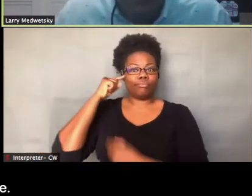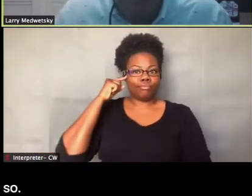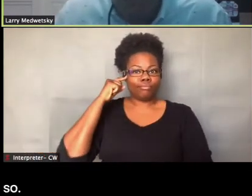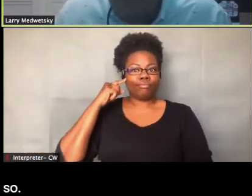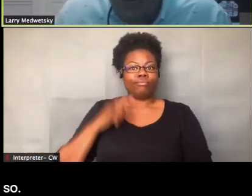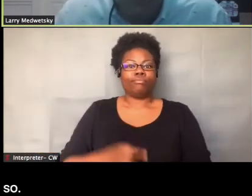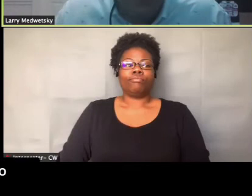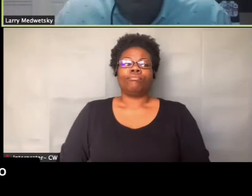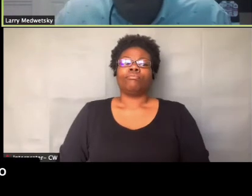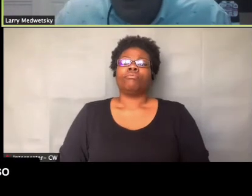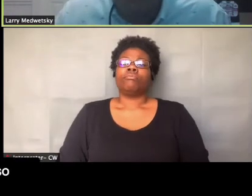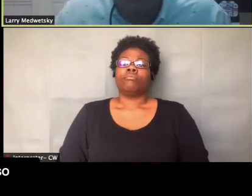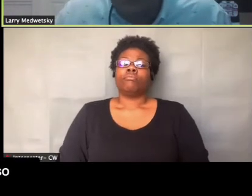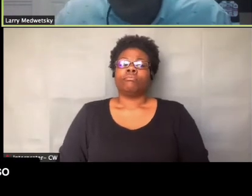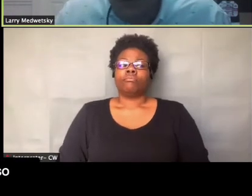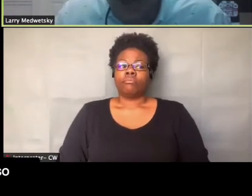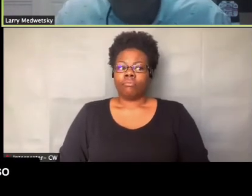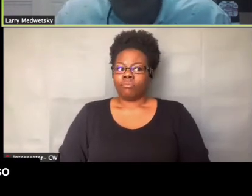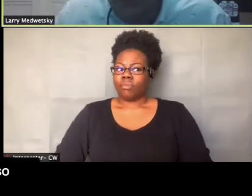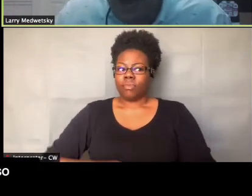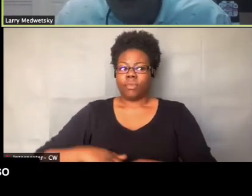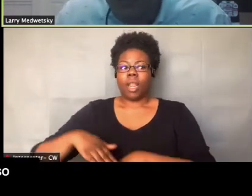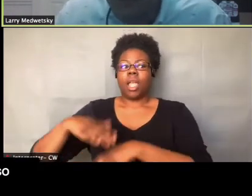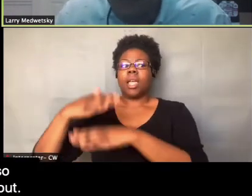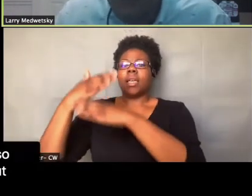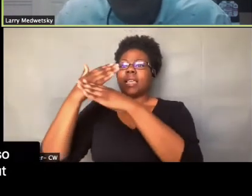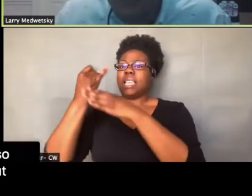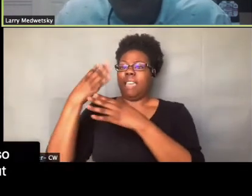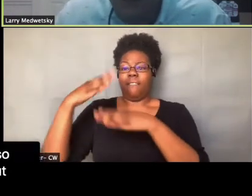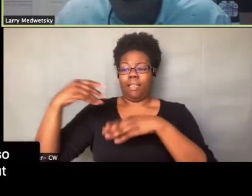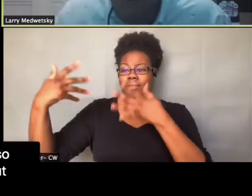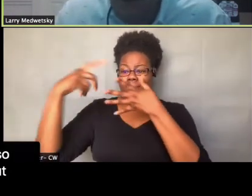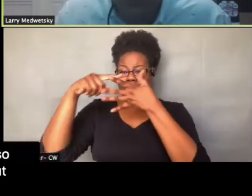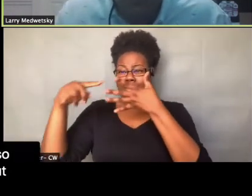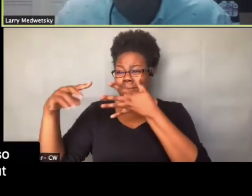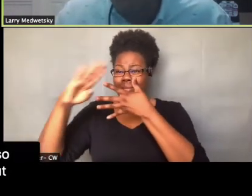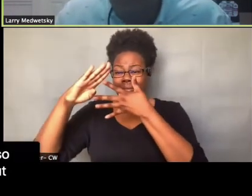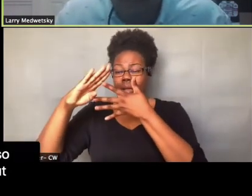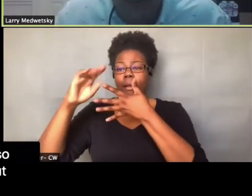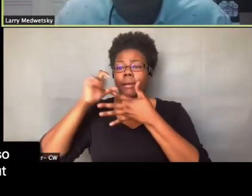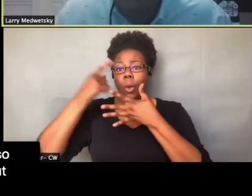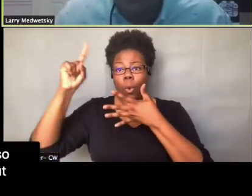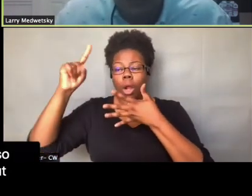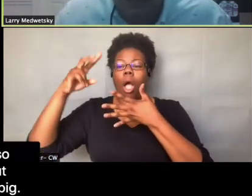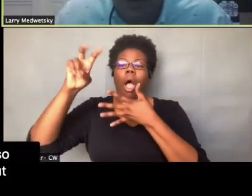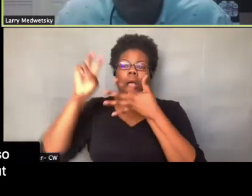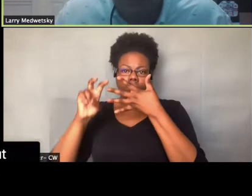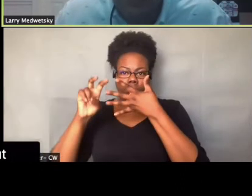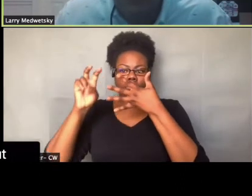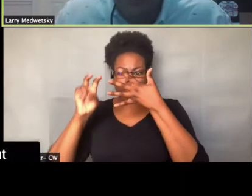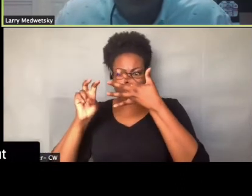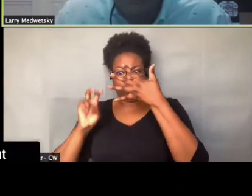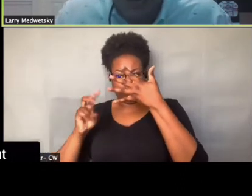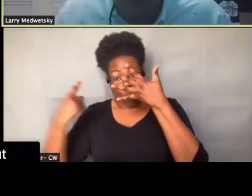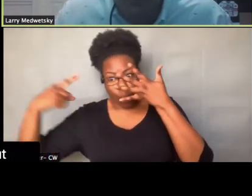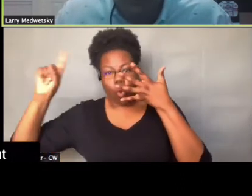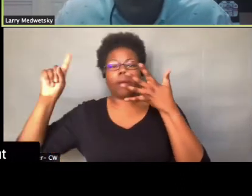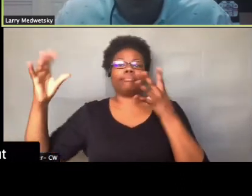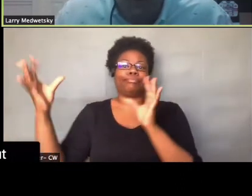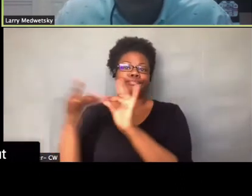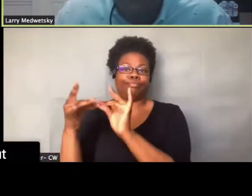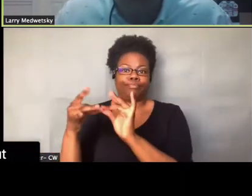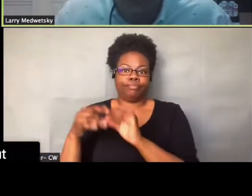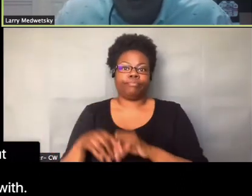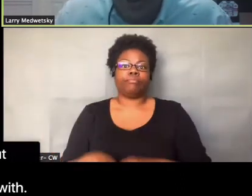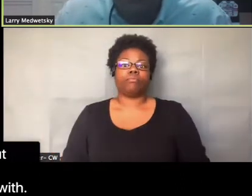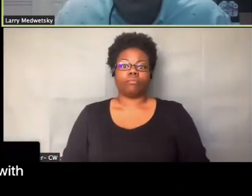So many times a minute. I could not figure out how many times it does this, but with maybe thousands of times a minute. calculating